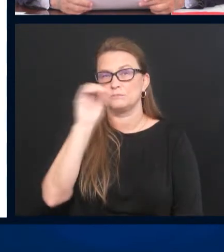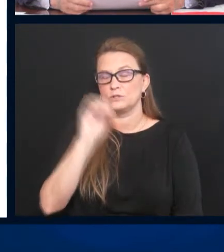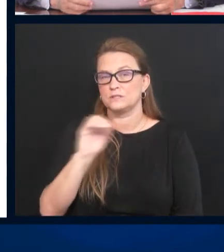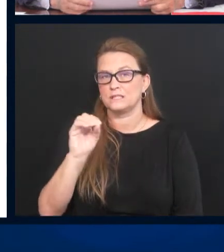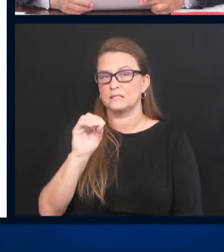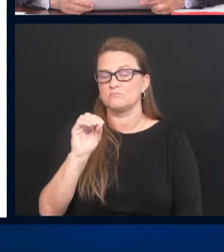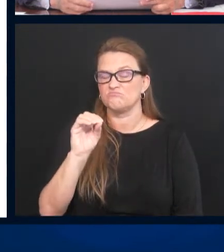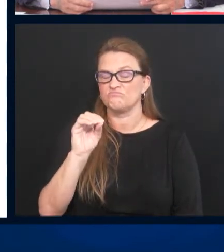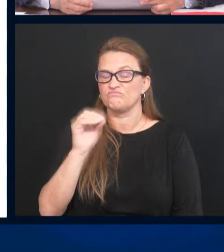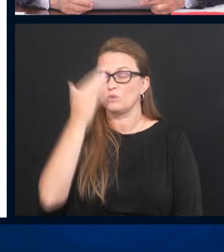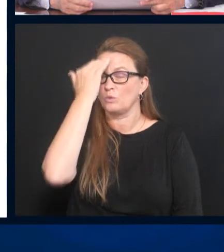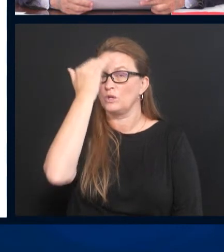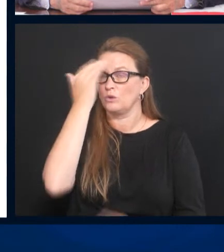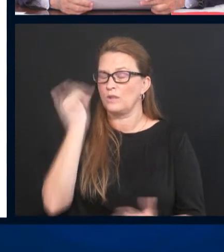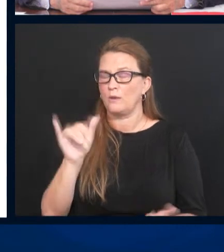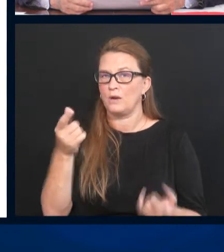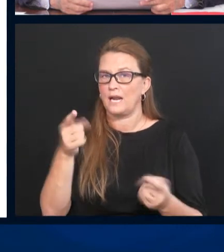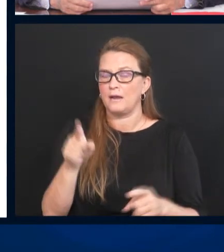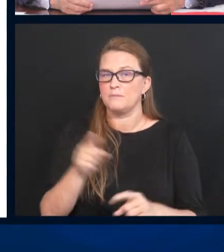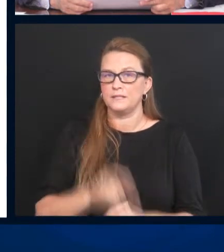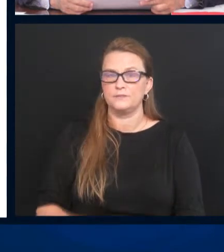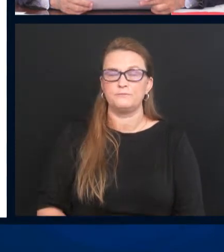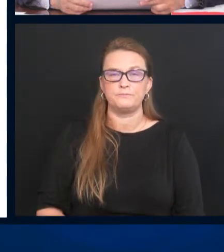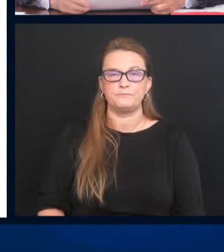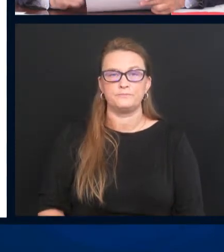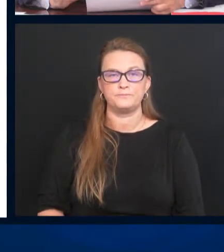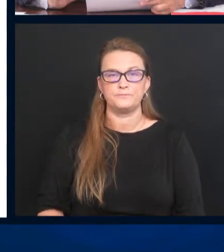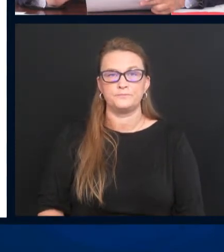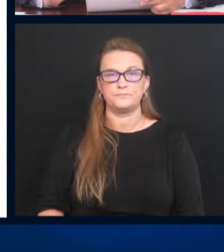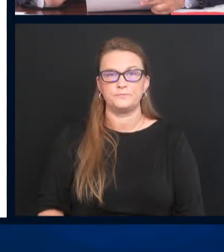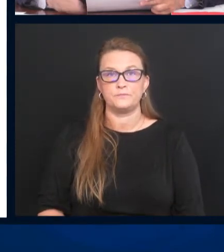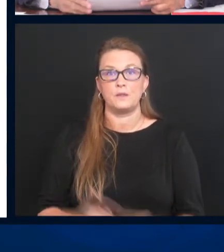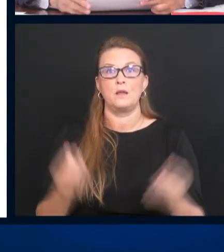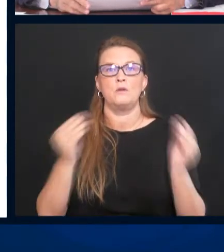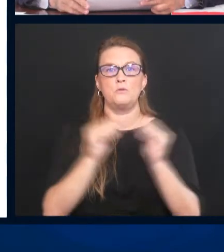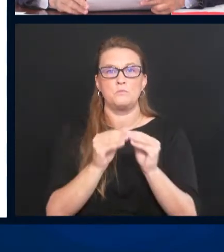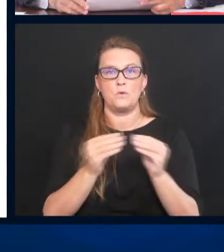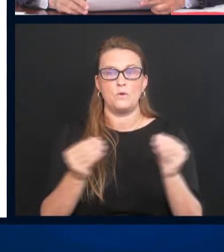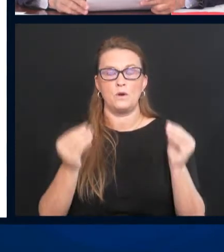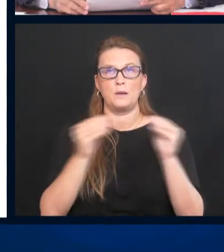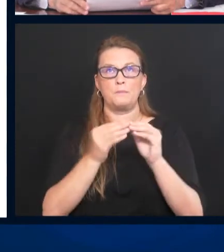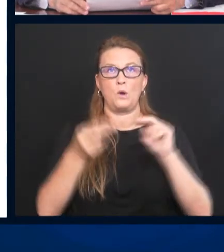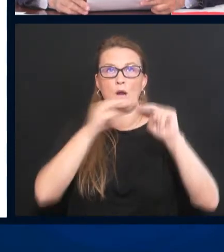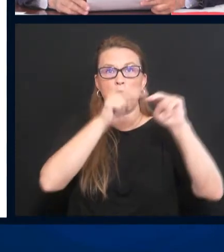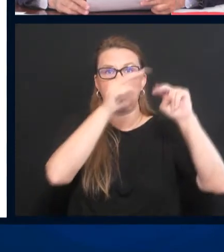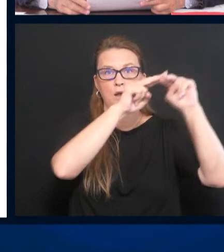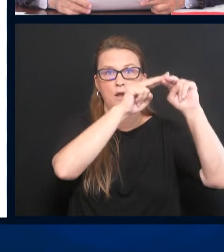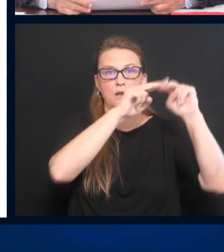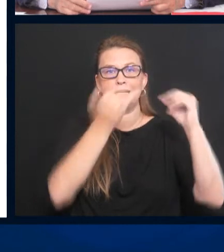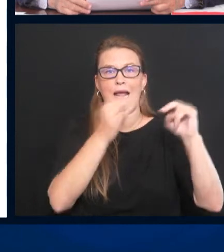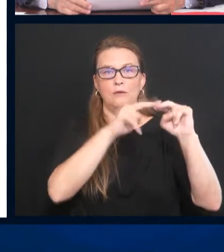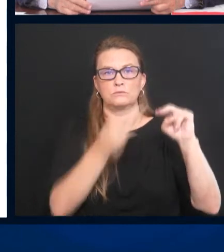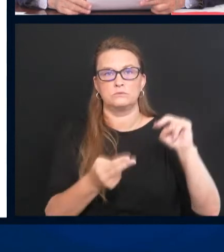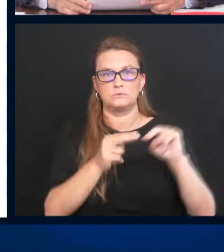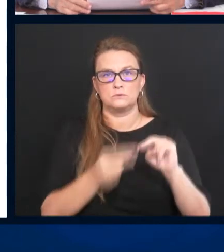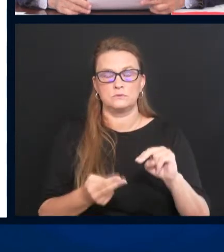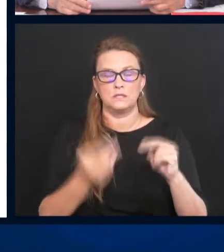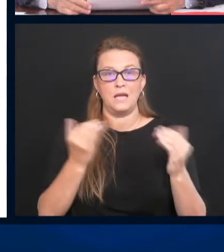We knew that would get there as we've just gone more and more and more up. We were at a peak